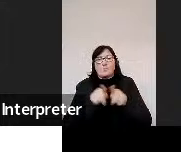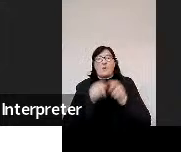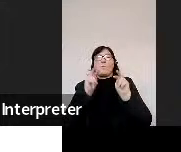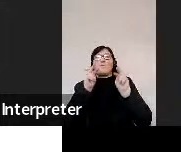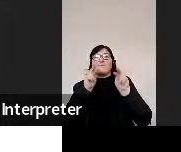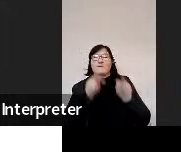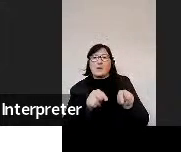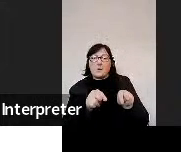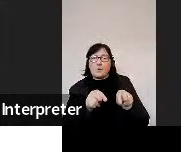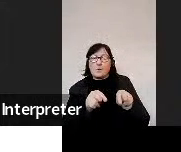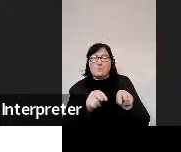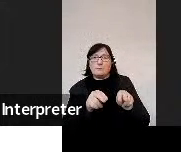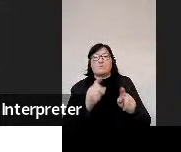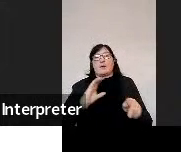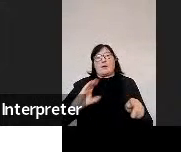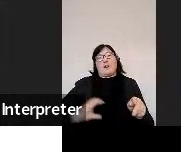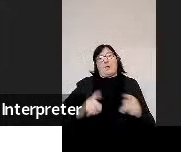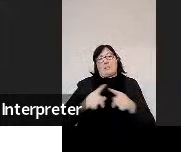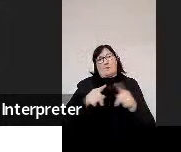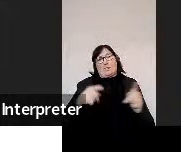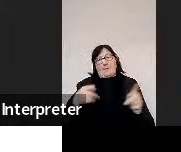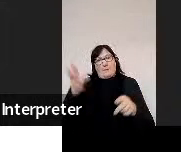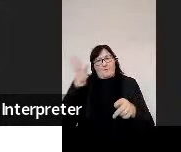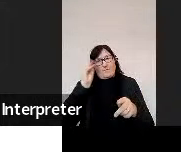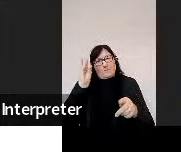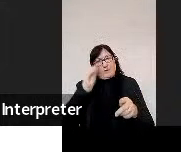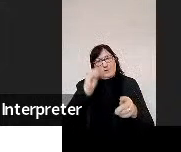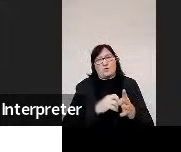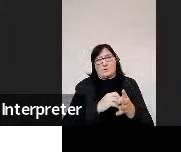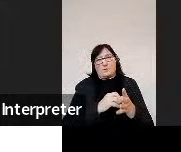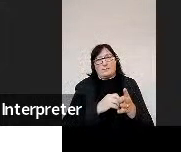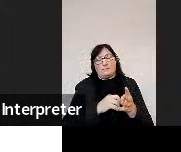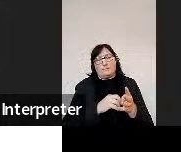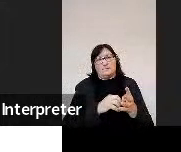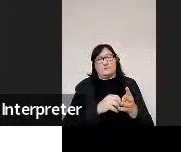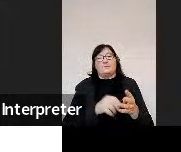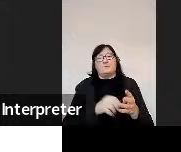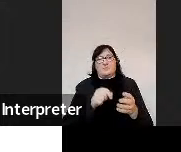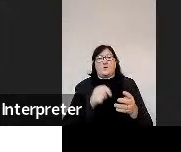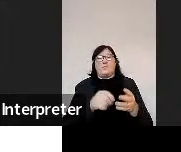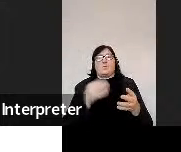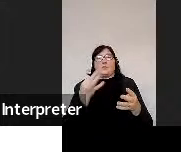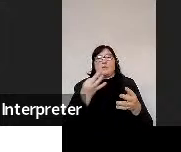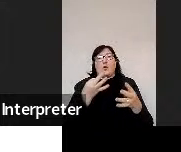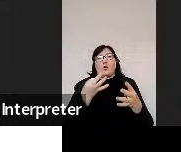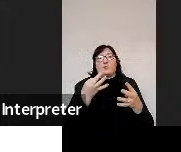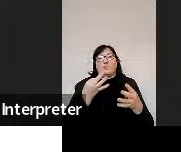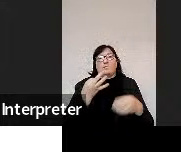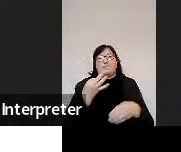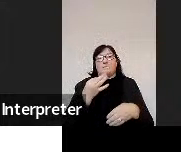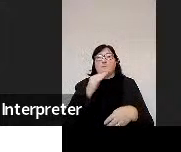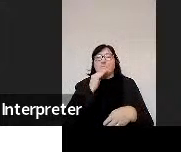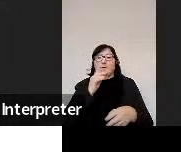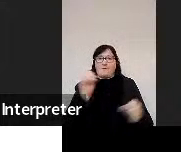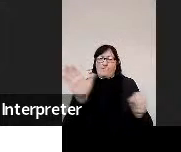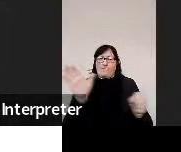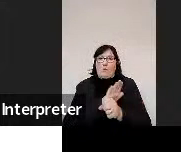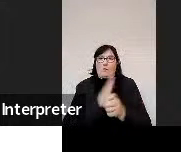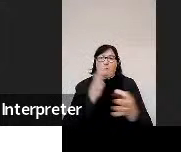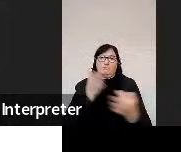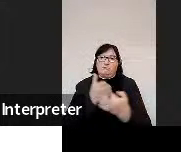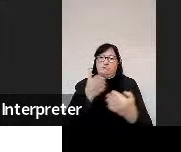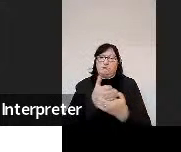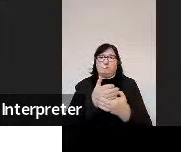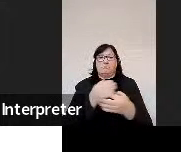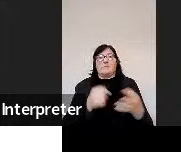type information. So this role basically allows you full submission rights. The fourth role is manage client